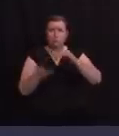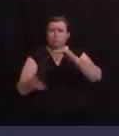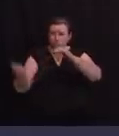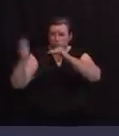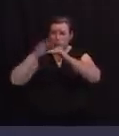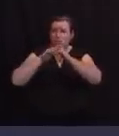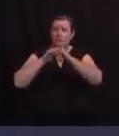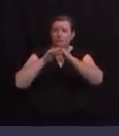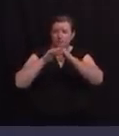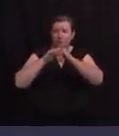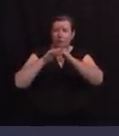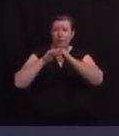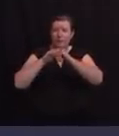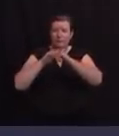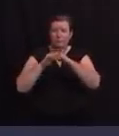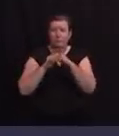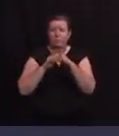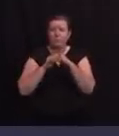lowest